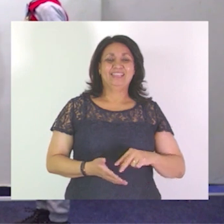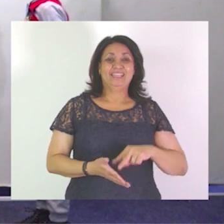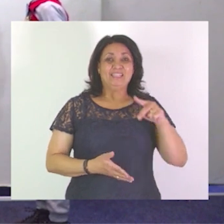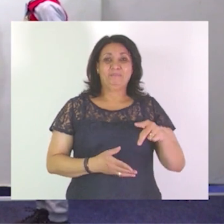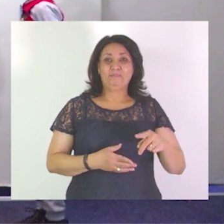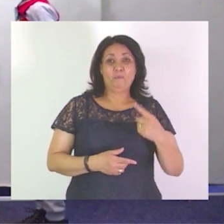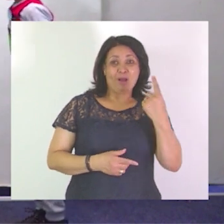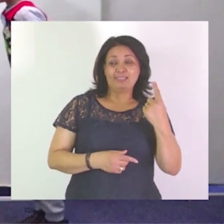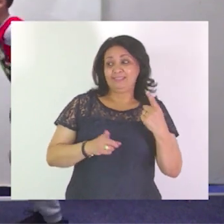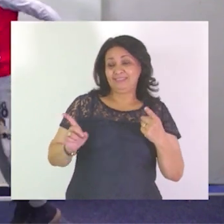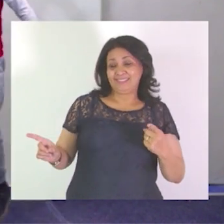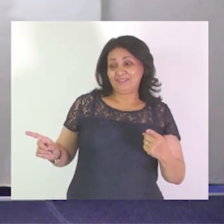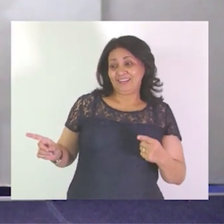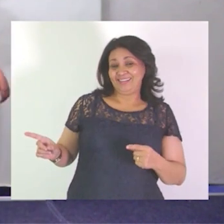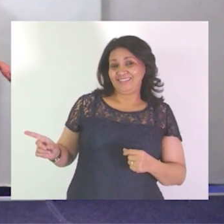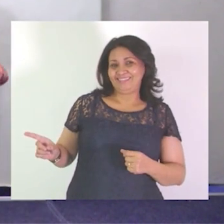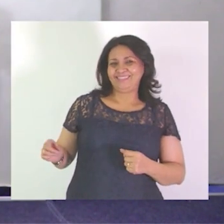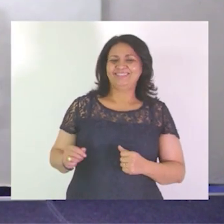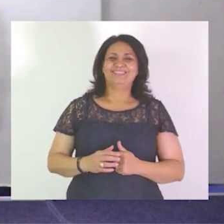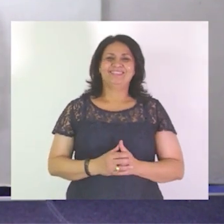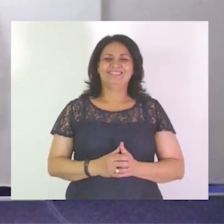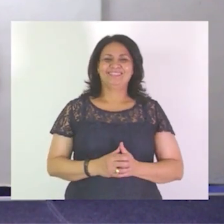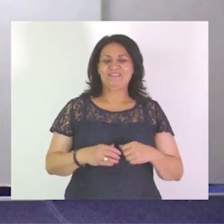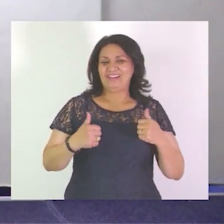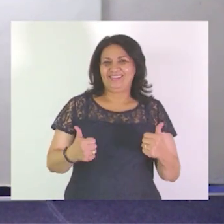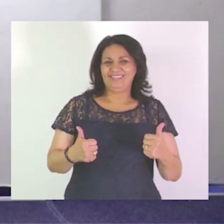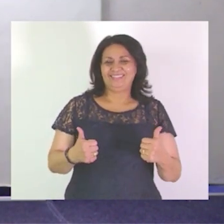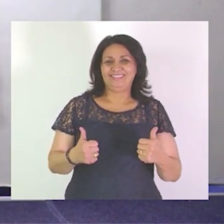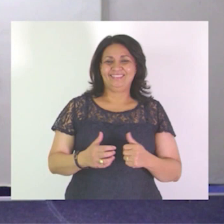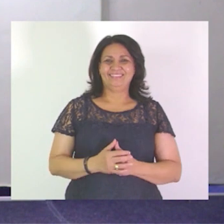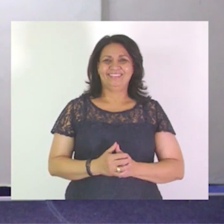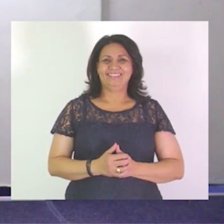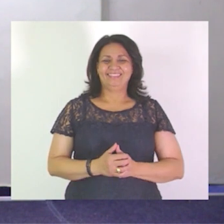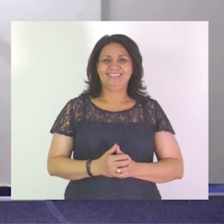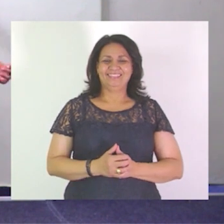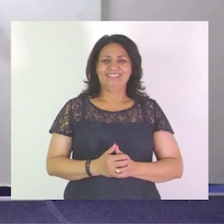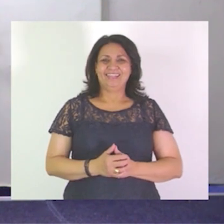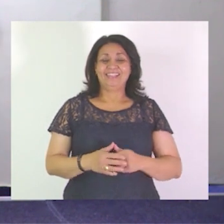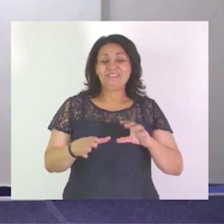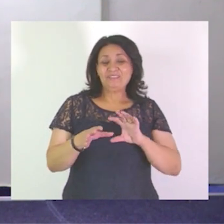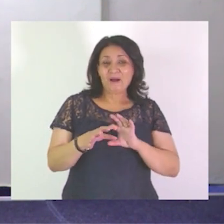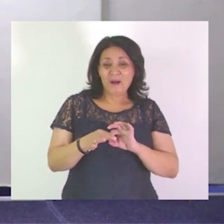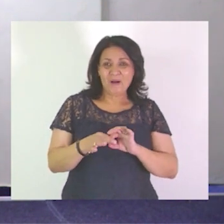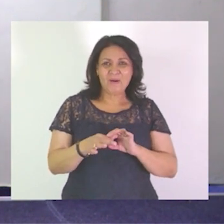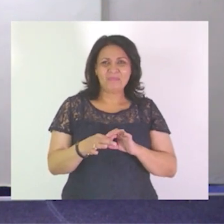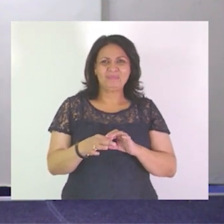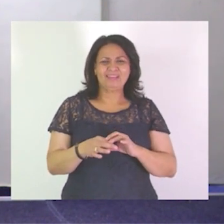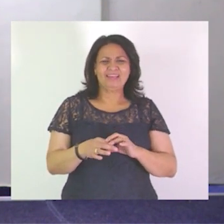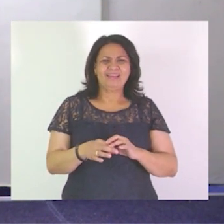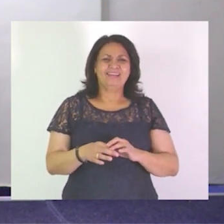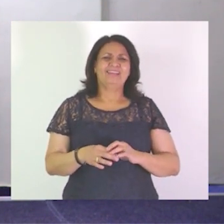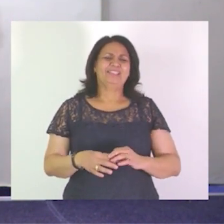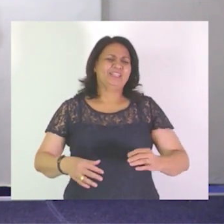once this way. Well done. If you did that at home, just like my friend, I wish I could give you